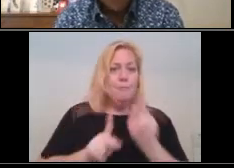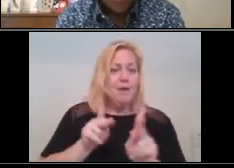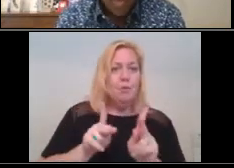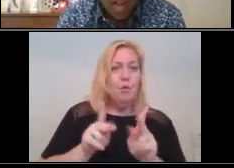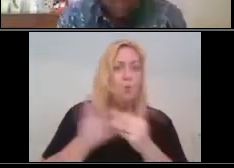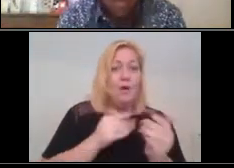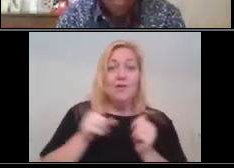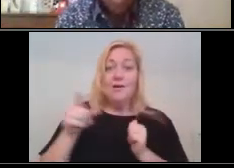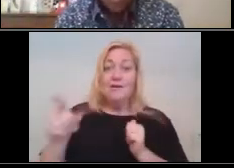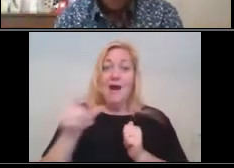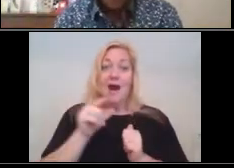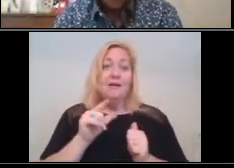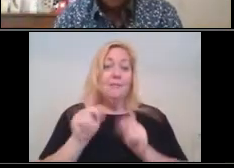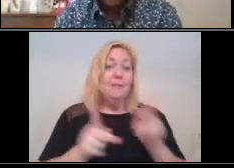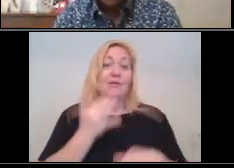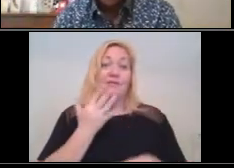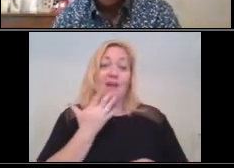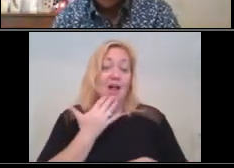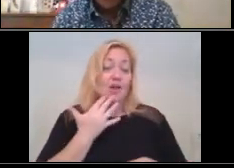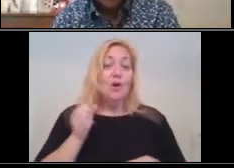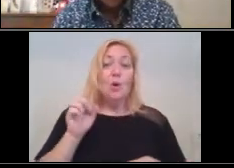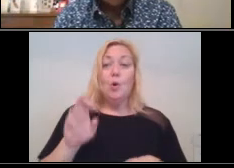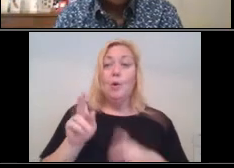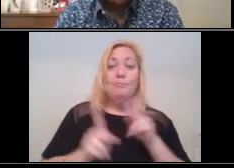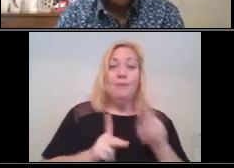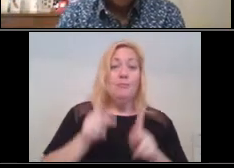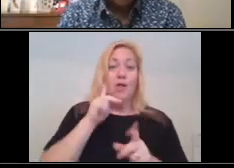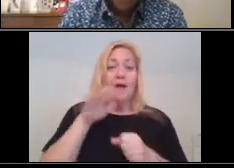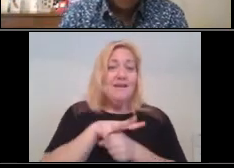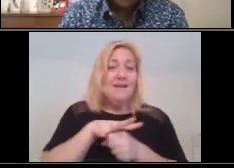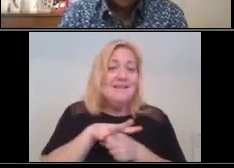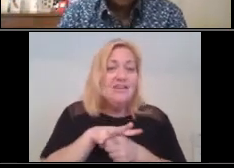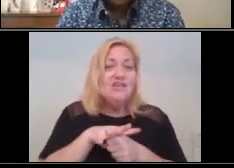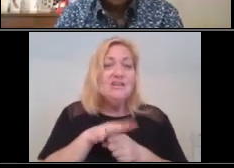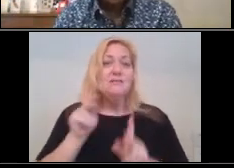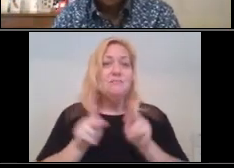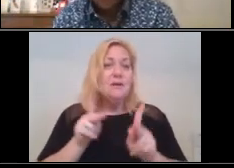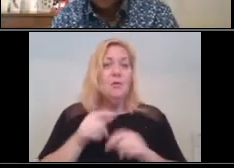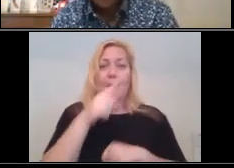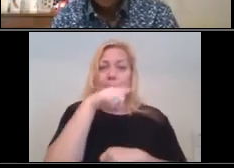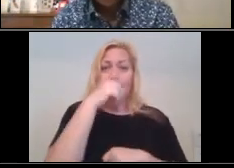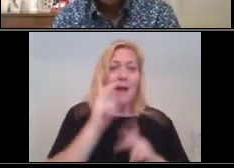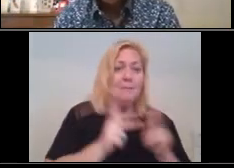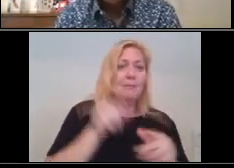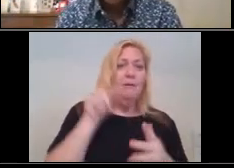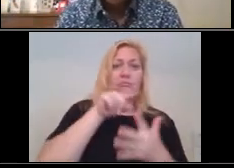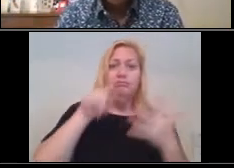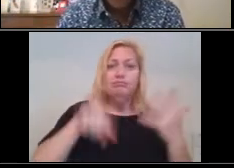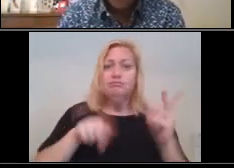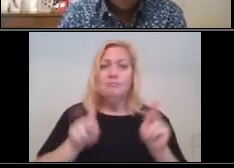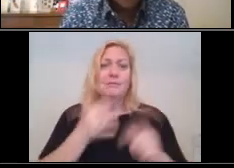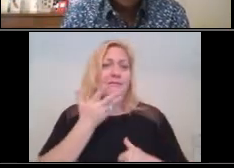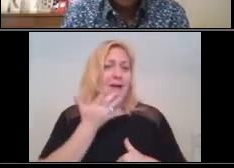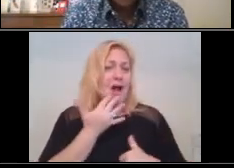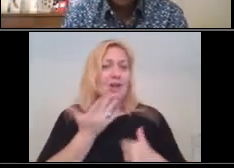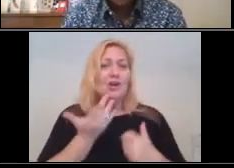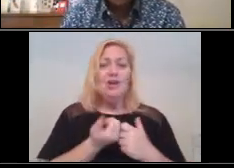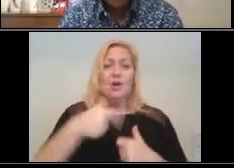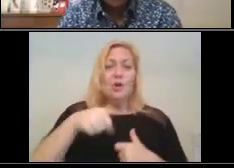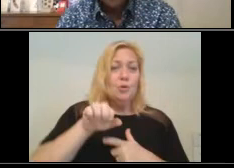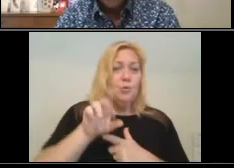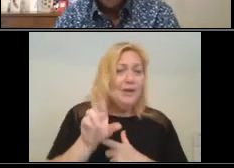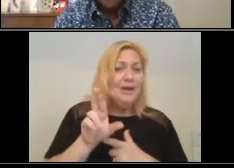they're folks of color, whether or not they are indigenous folks, Black folks, other folks of color, whether or not they are queer folks, folks